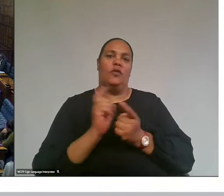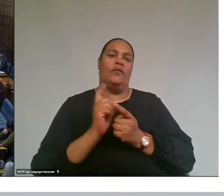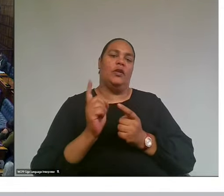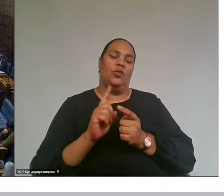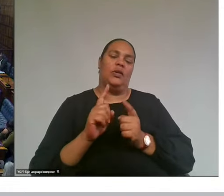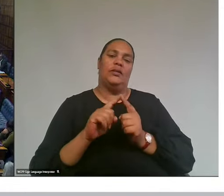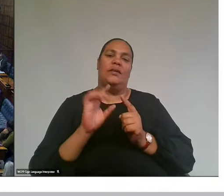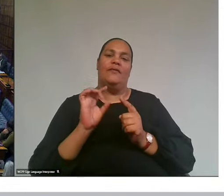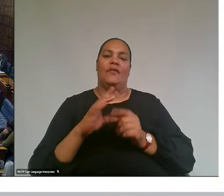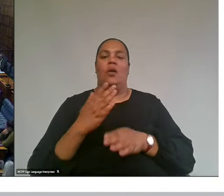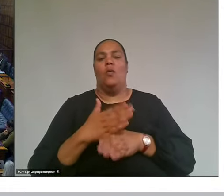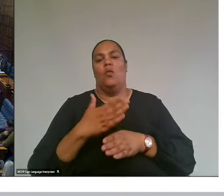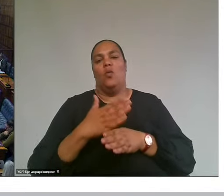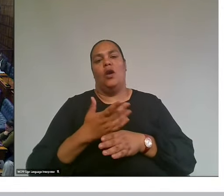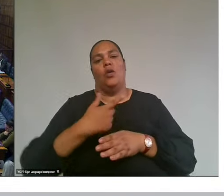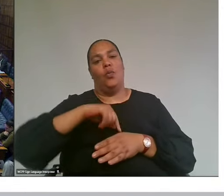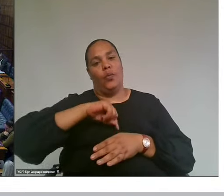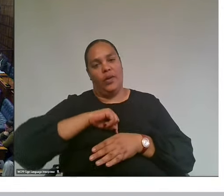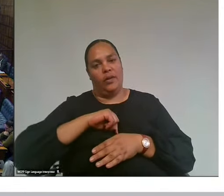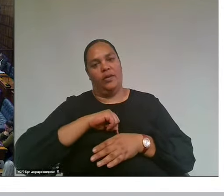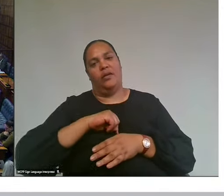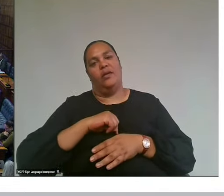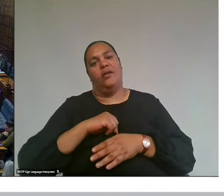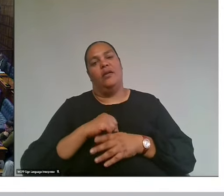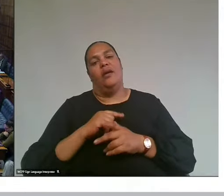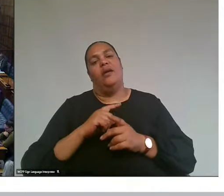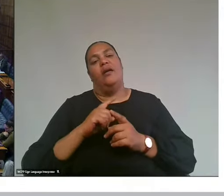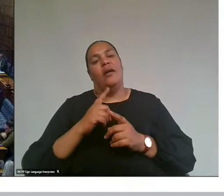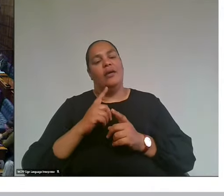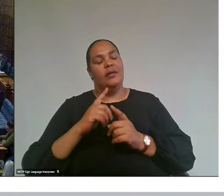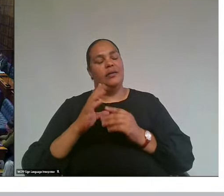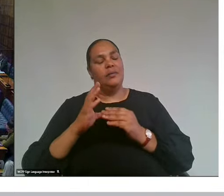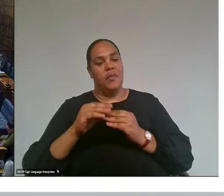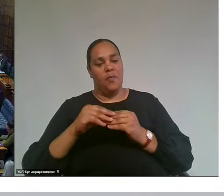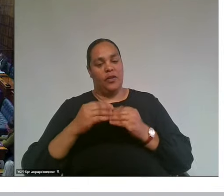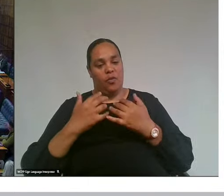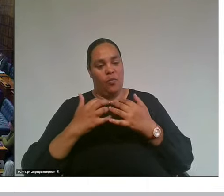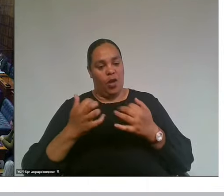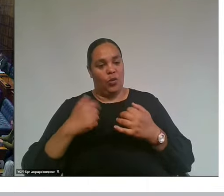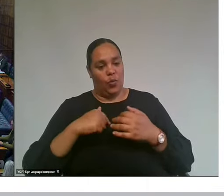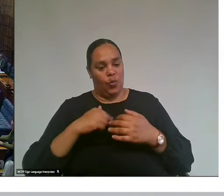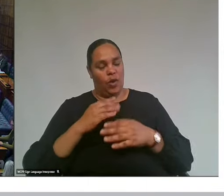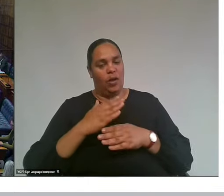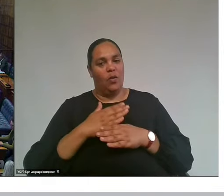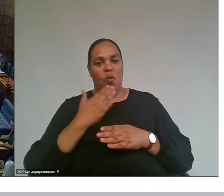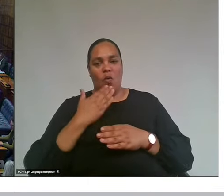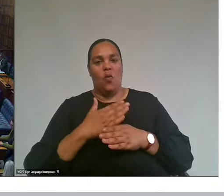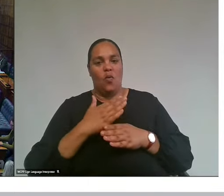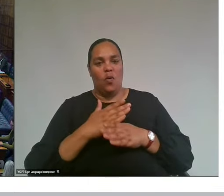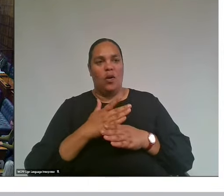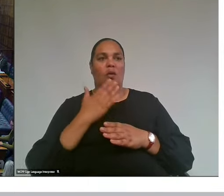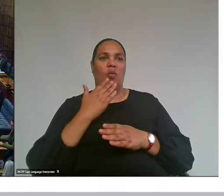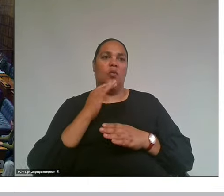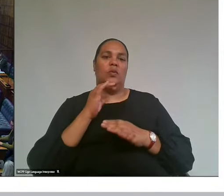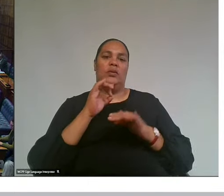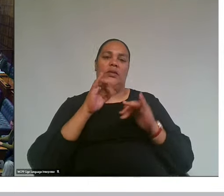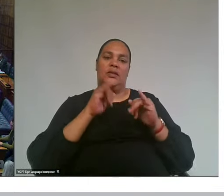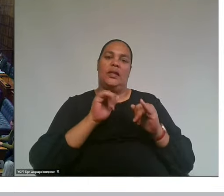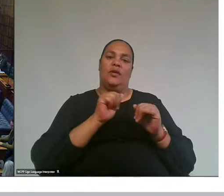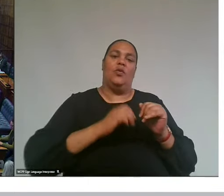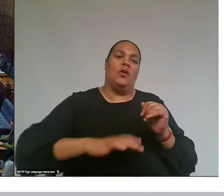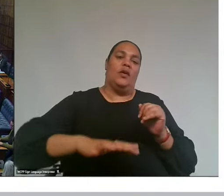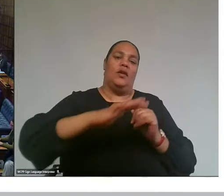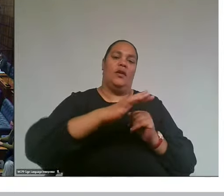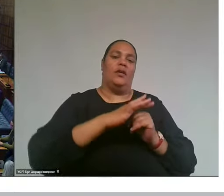and what kind of work can we as as members of parliament who is working who are actually staying in these